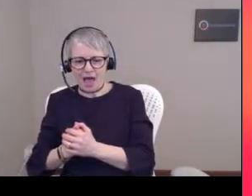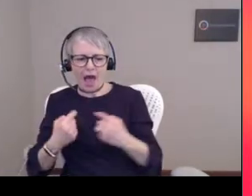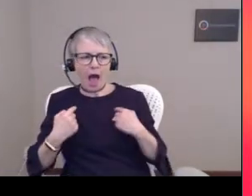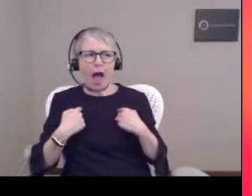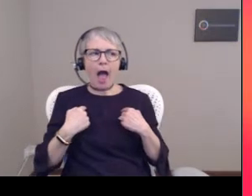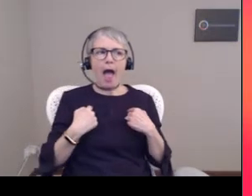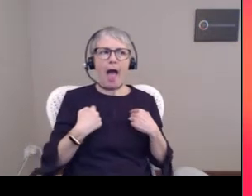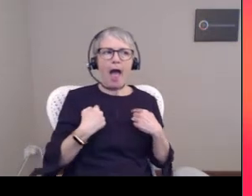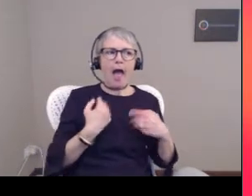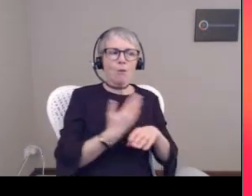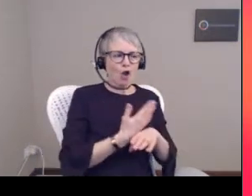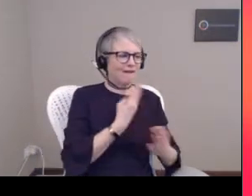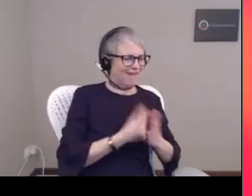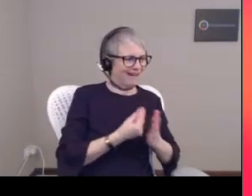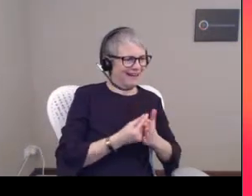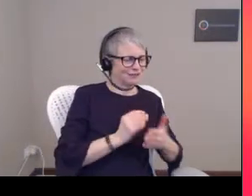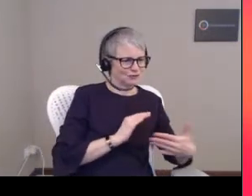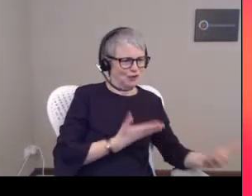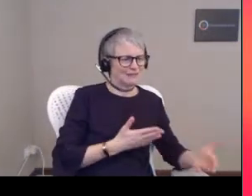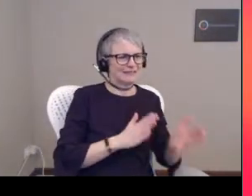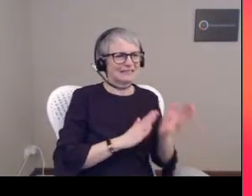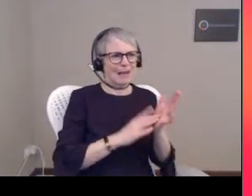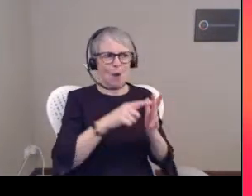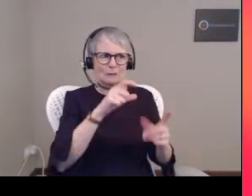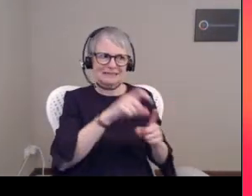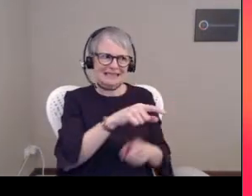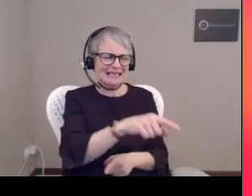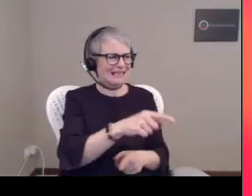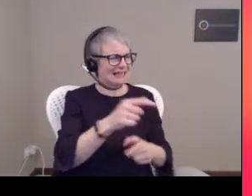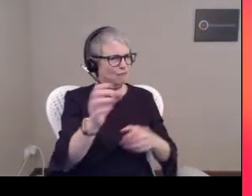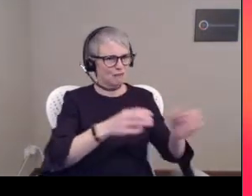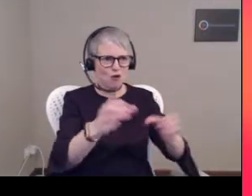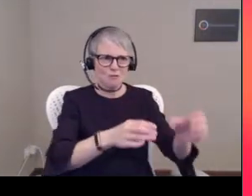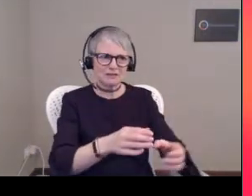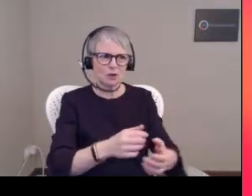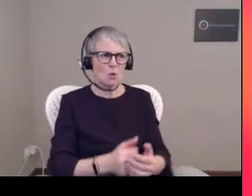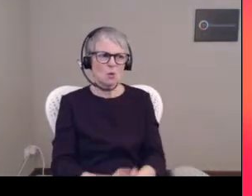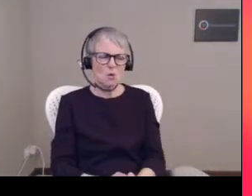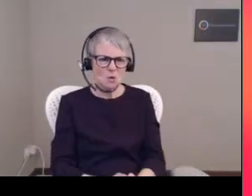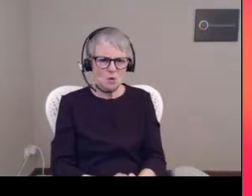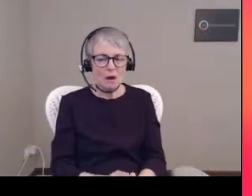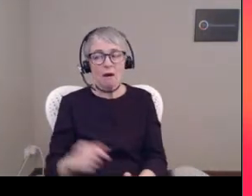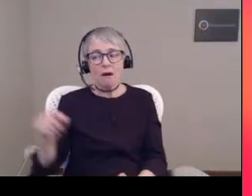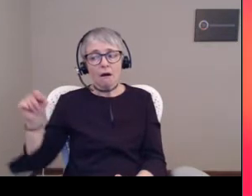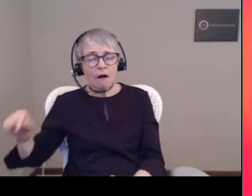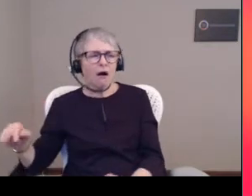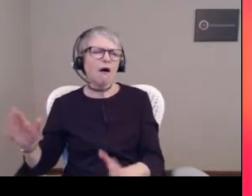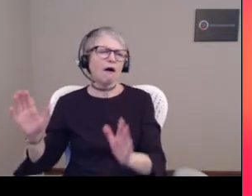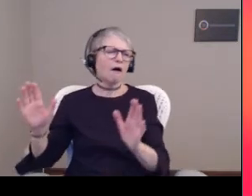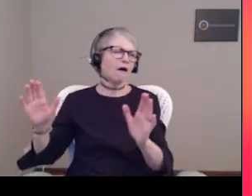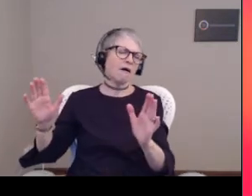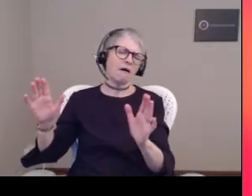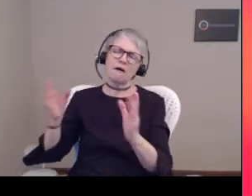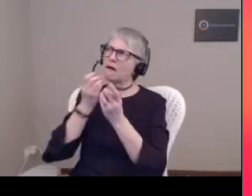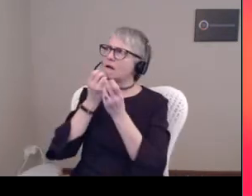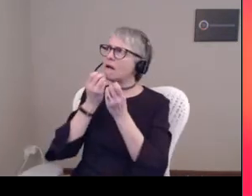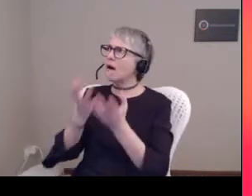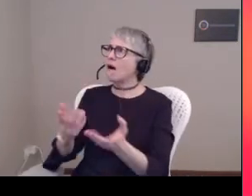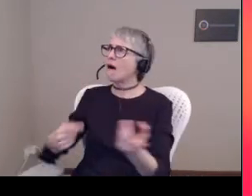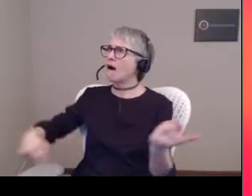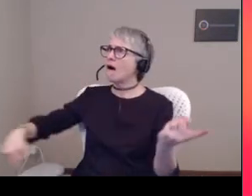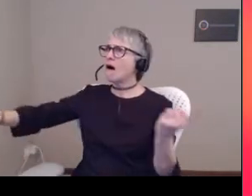MOD, recruitment, and all that stuff, the environment is, everybody's nice, everybody is on